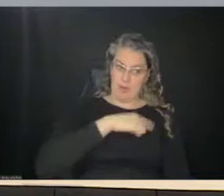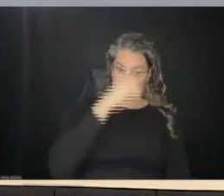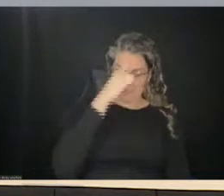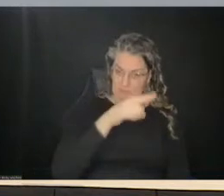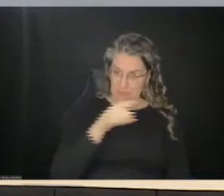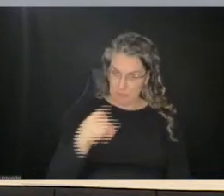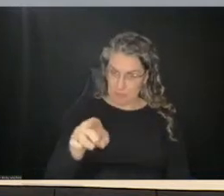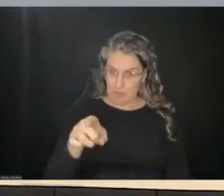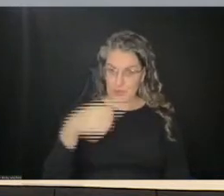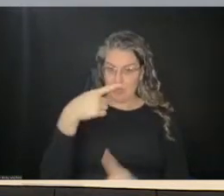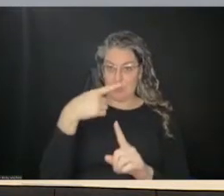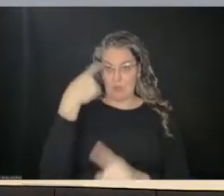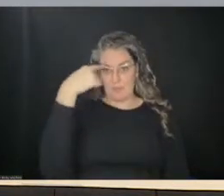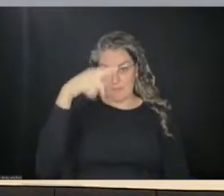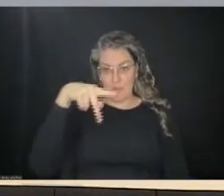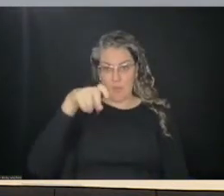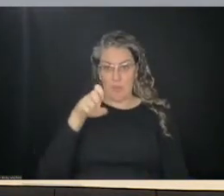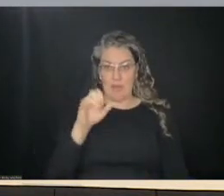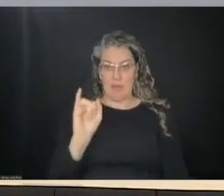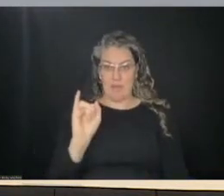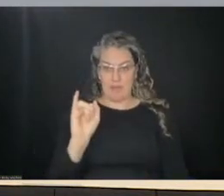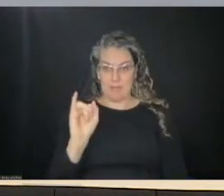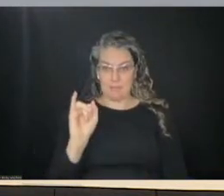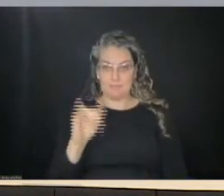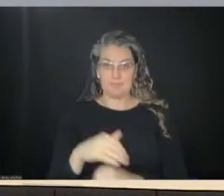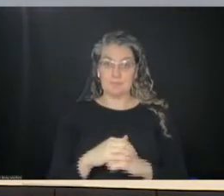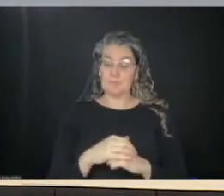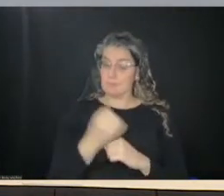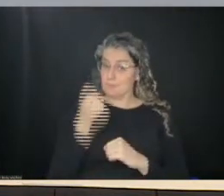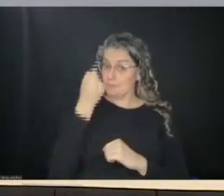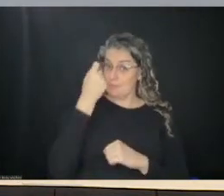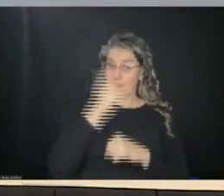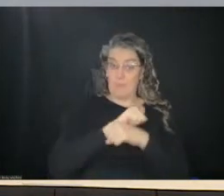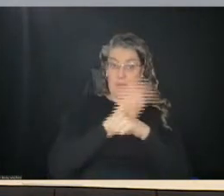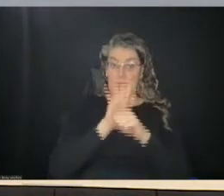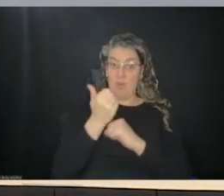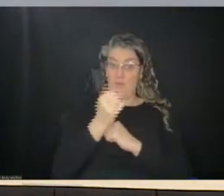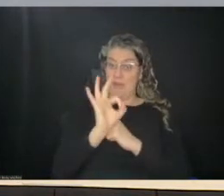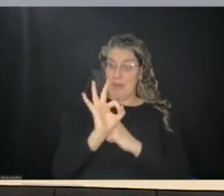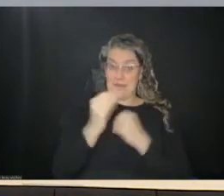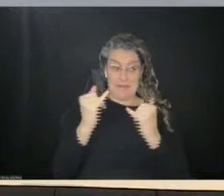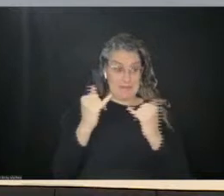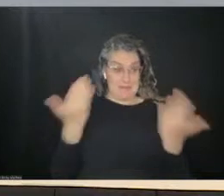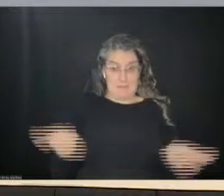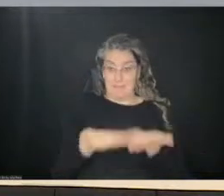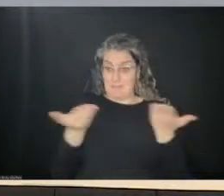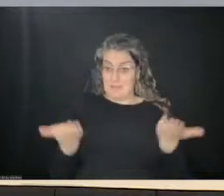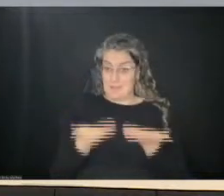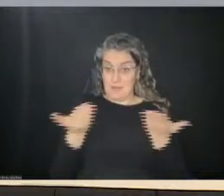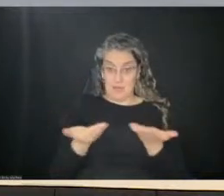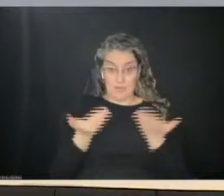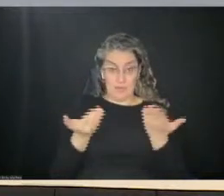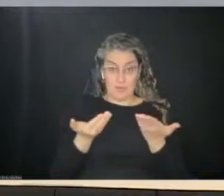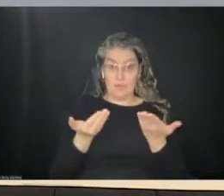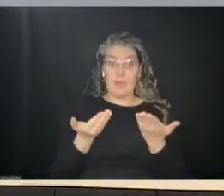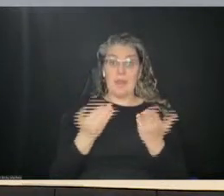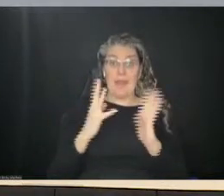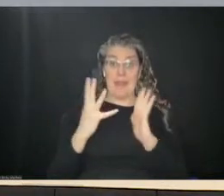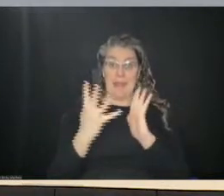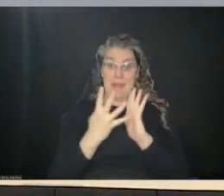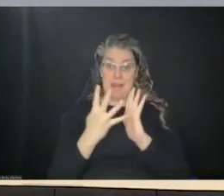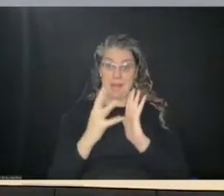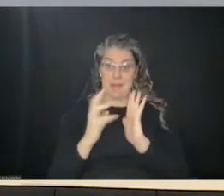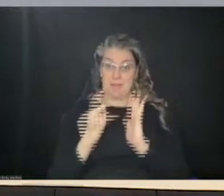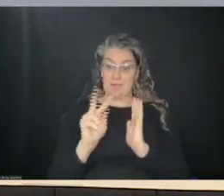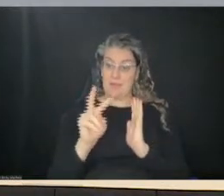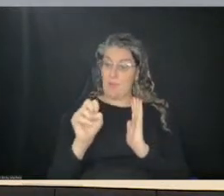COVID-19 is still with us, and there is, of course, the threat of a 4th wave being discussed nationally as well.